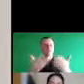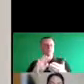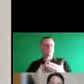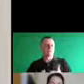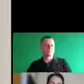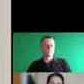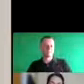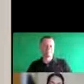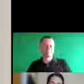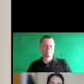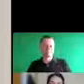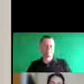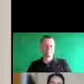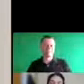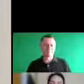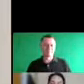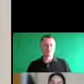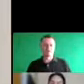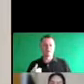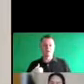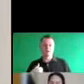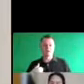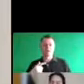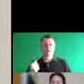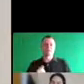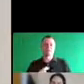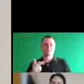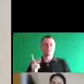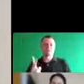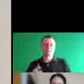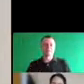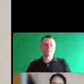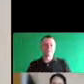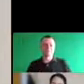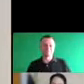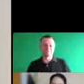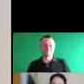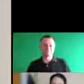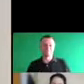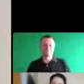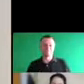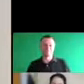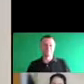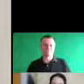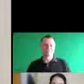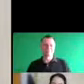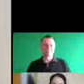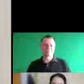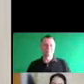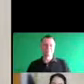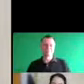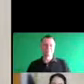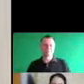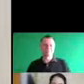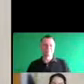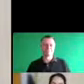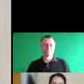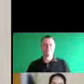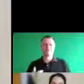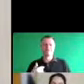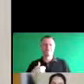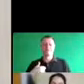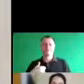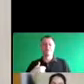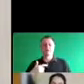I remade them, essentially. I went back and because I have many folders in hard drives where